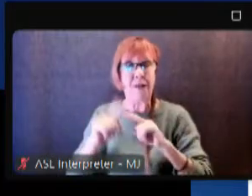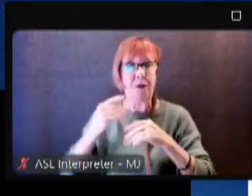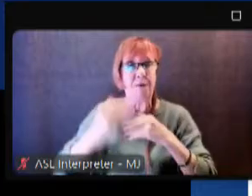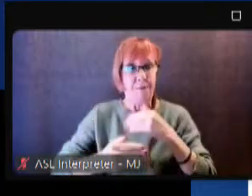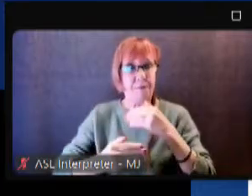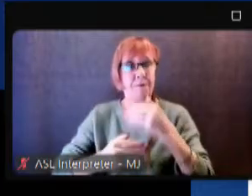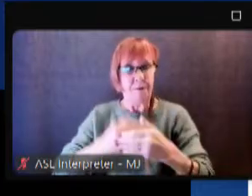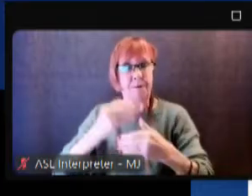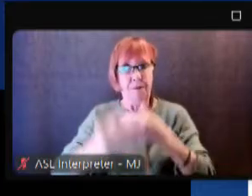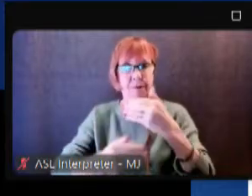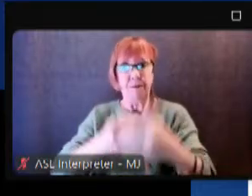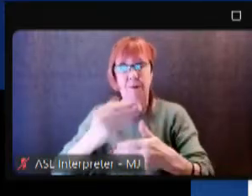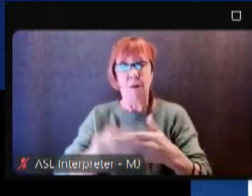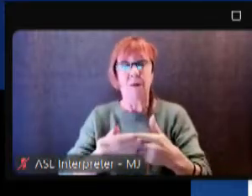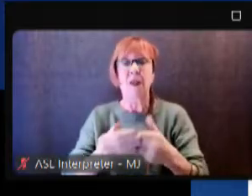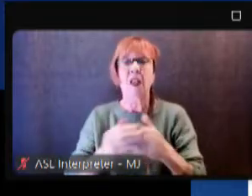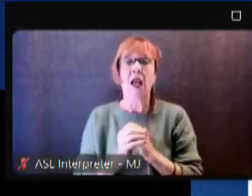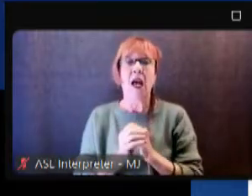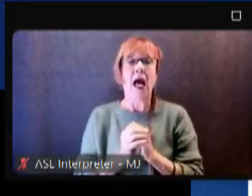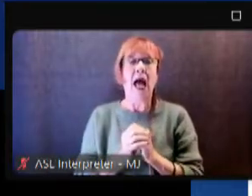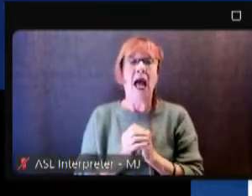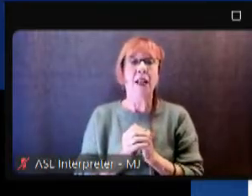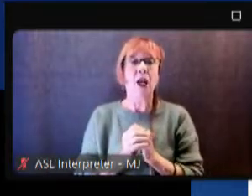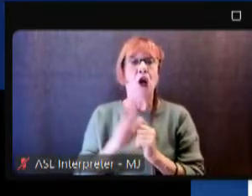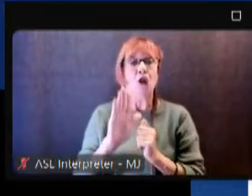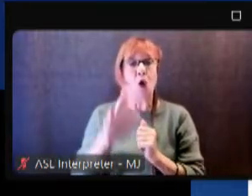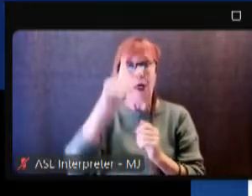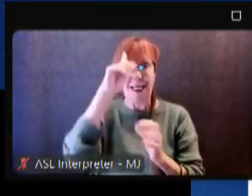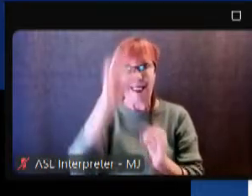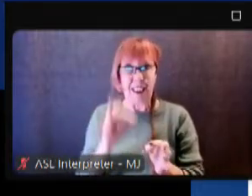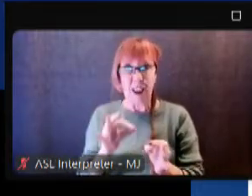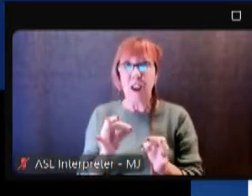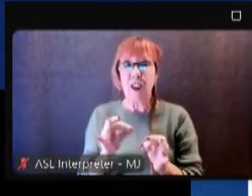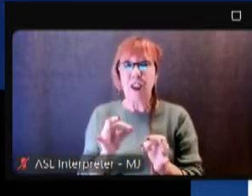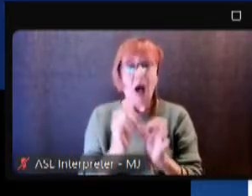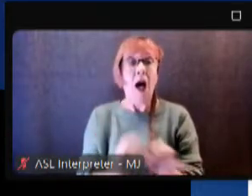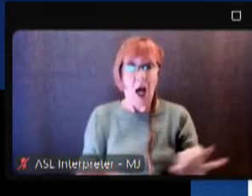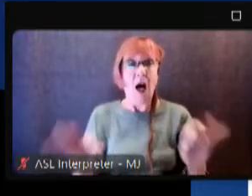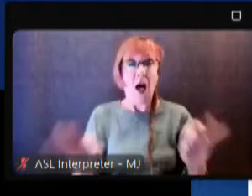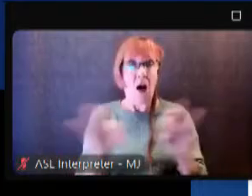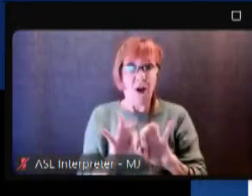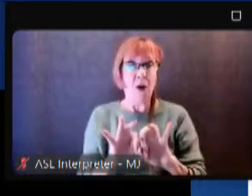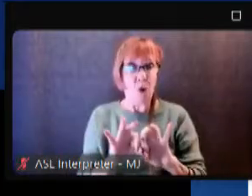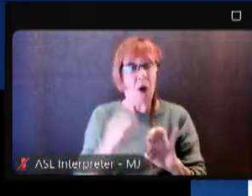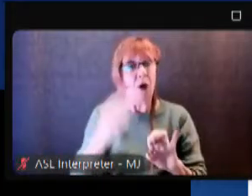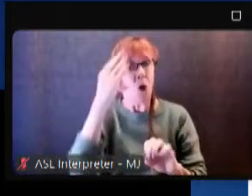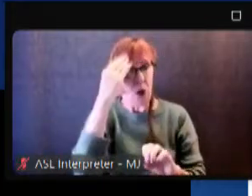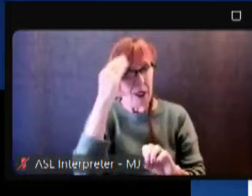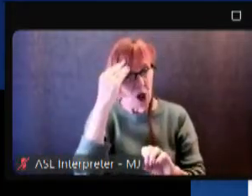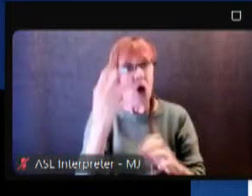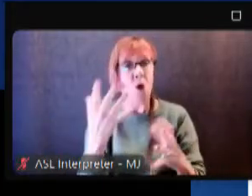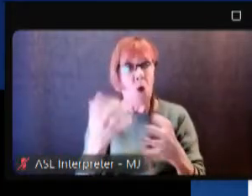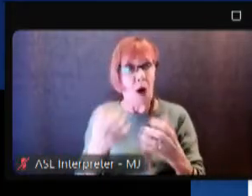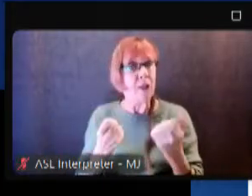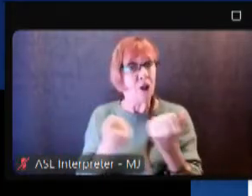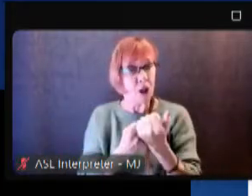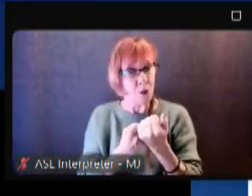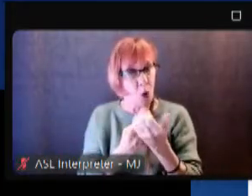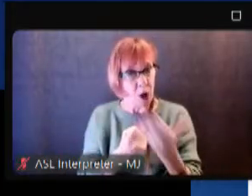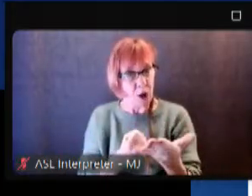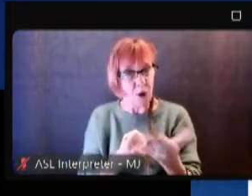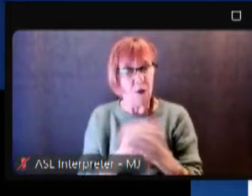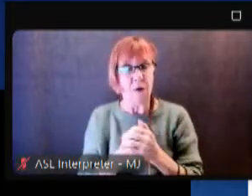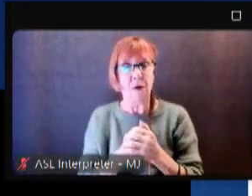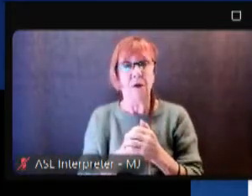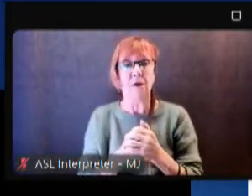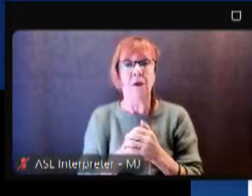important decisions that may take time. And so we want to assure you that we're here to support you at whatever point you are at. In